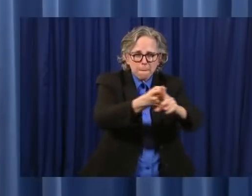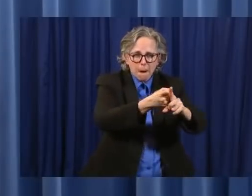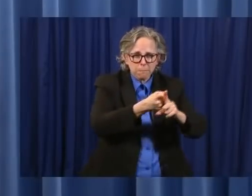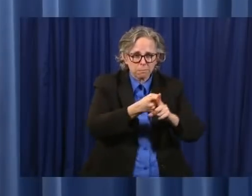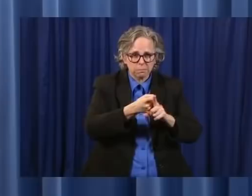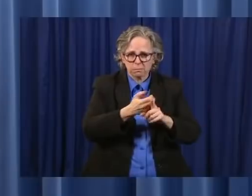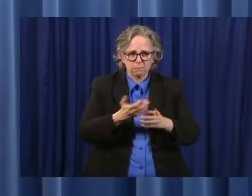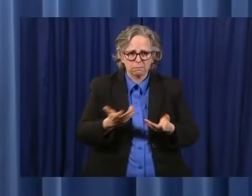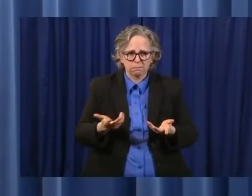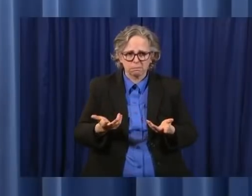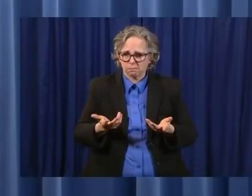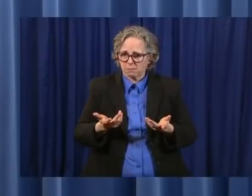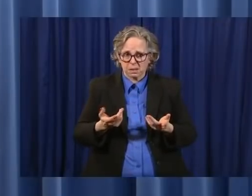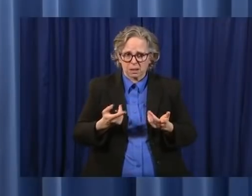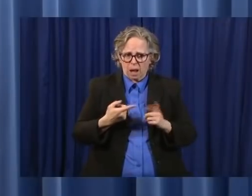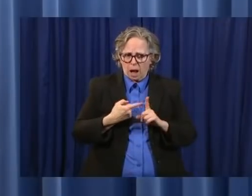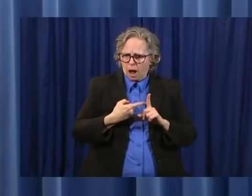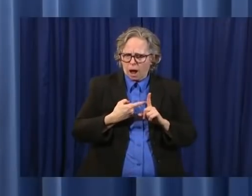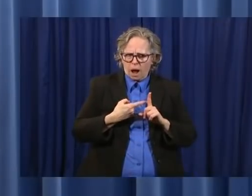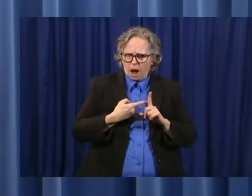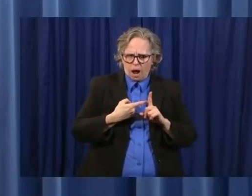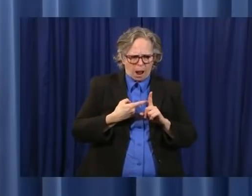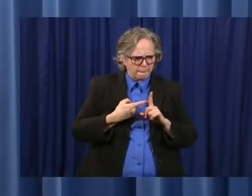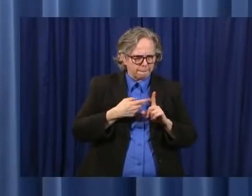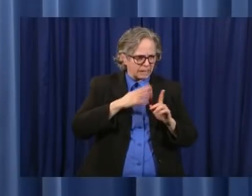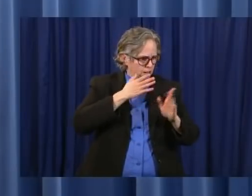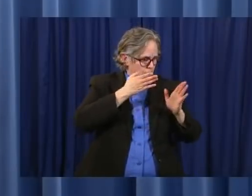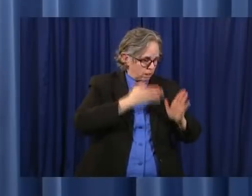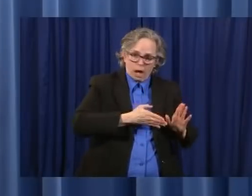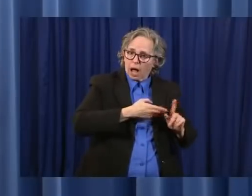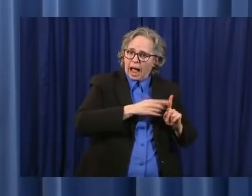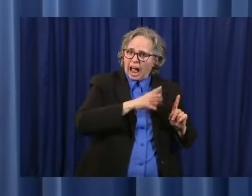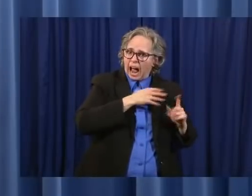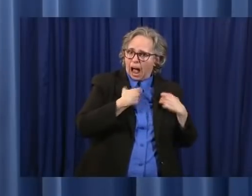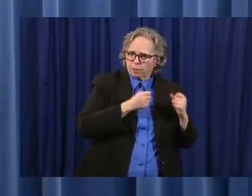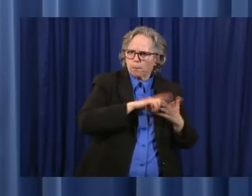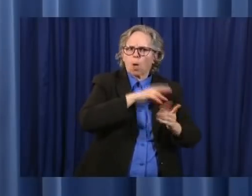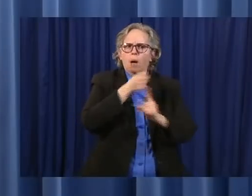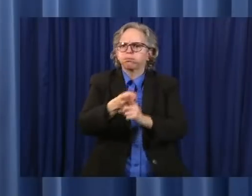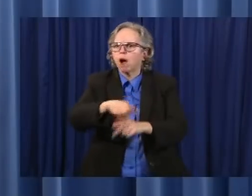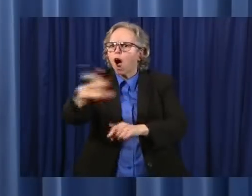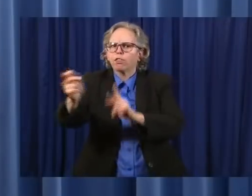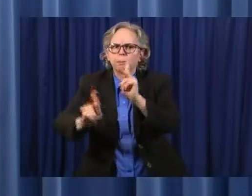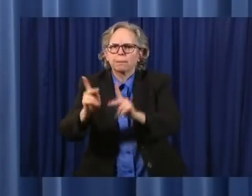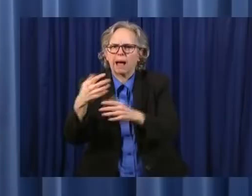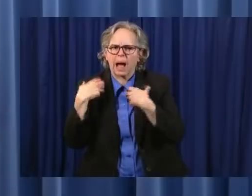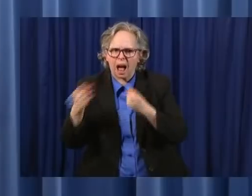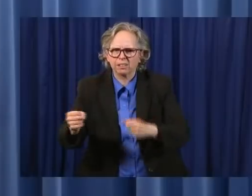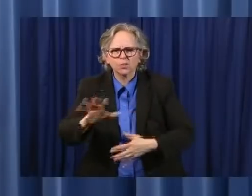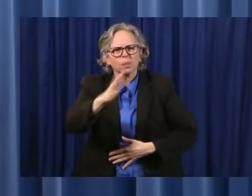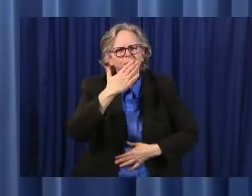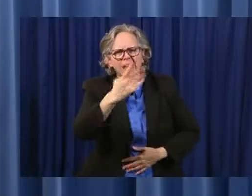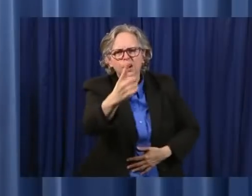health. So both Dr. Acton and I will take a look at that. Thank you for the question.